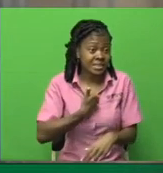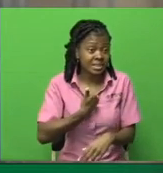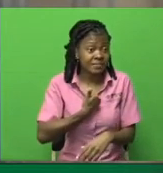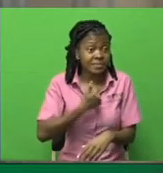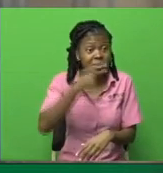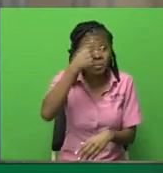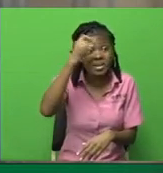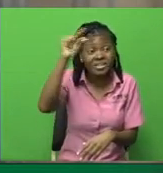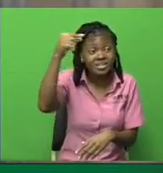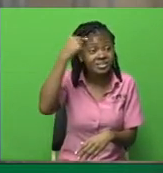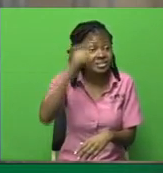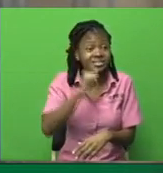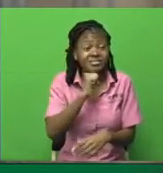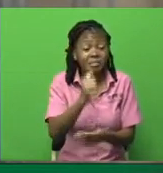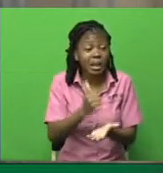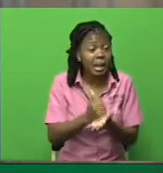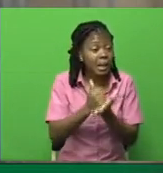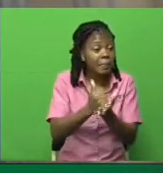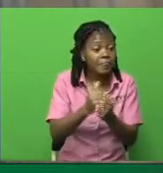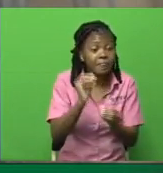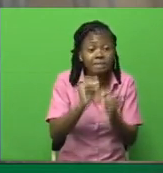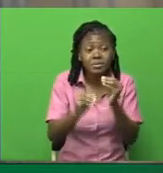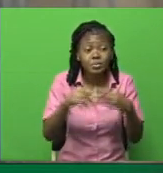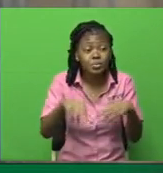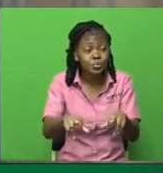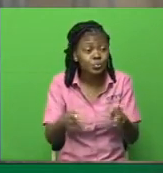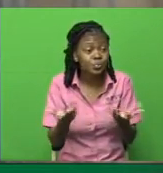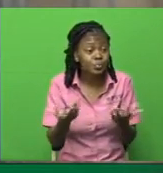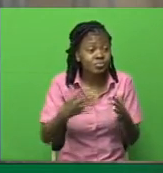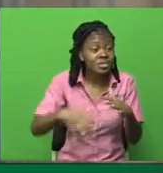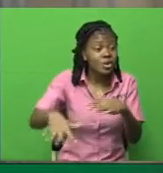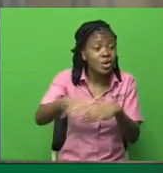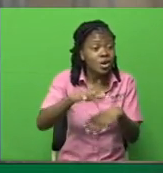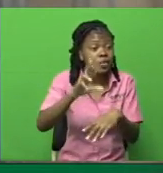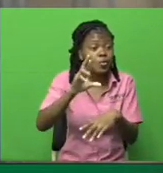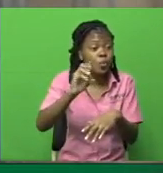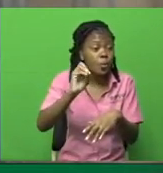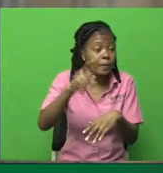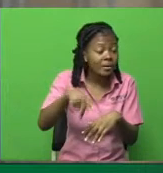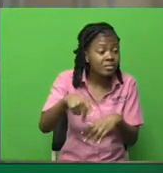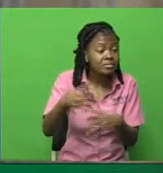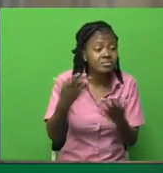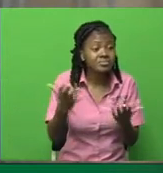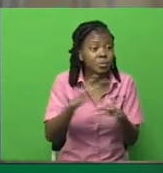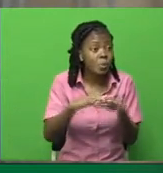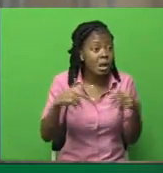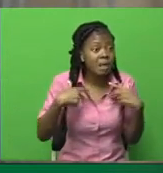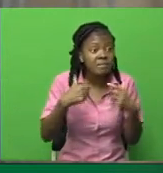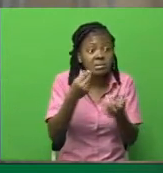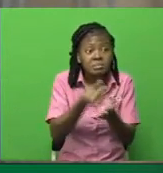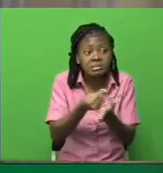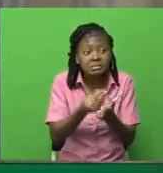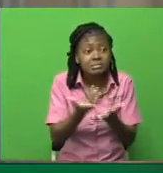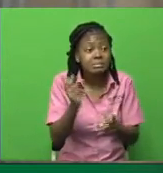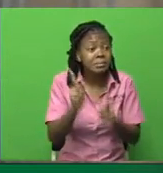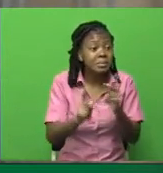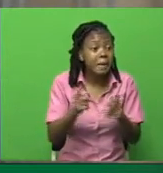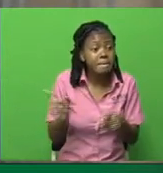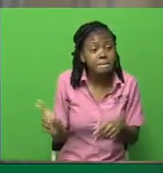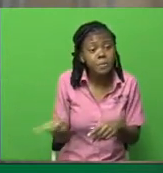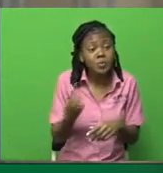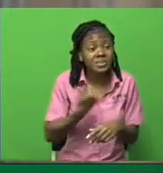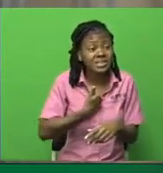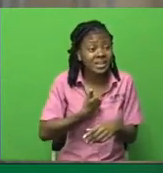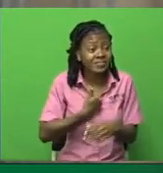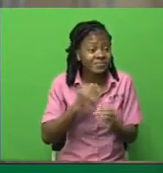and no money being given to Regional corporations in the premises constituency Indigo Martin